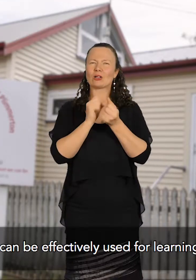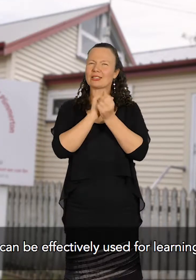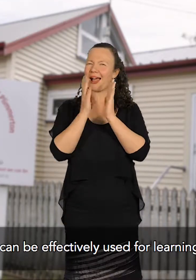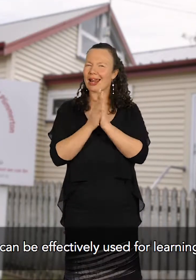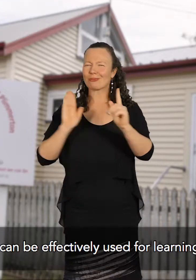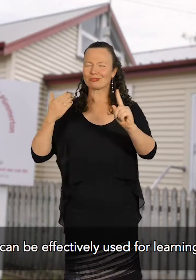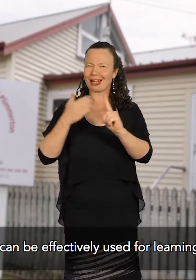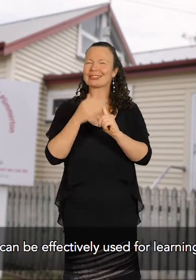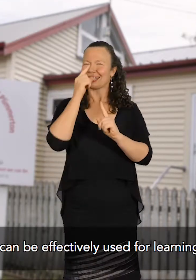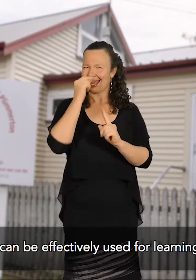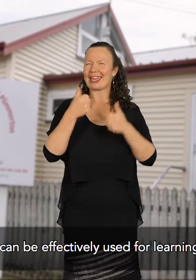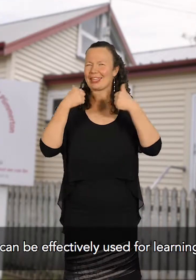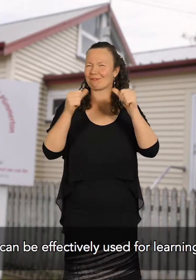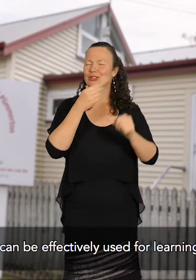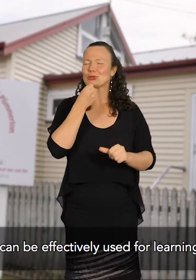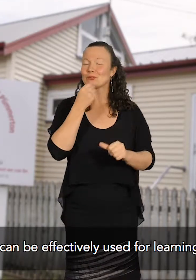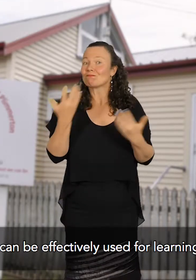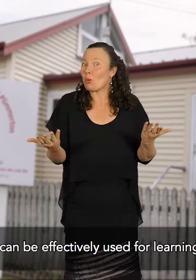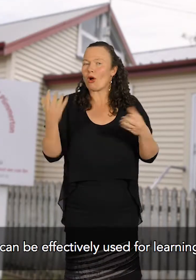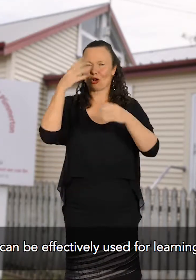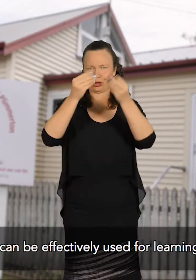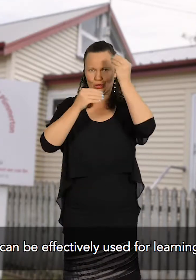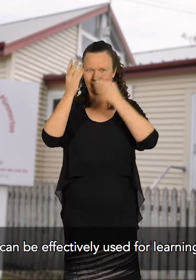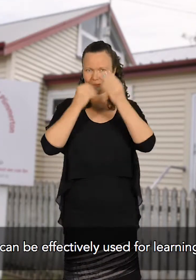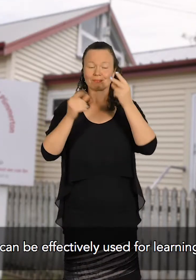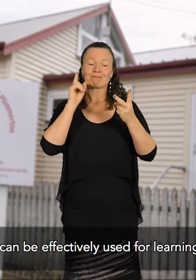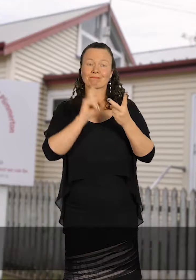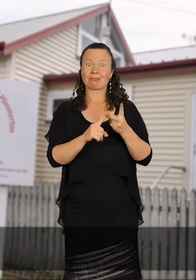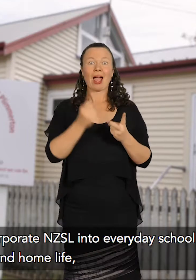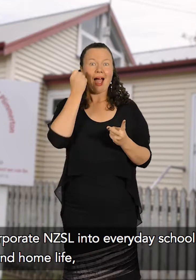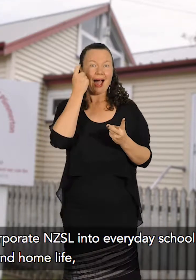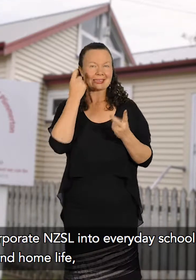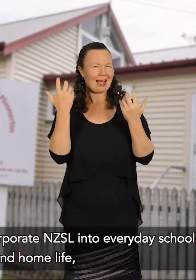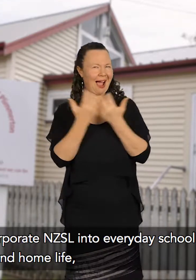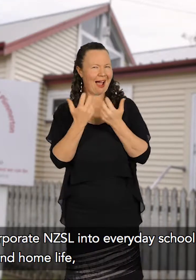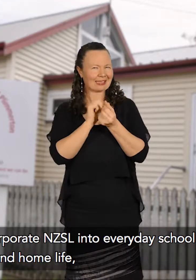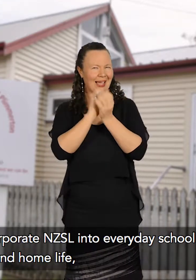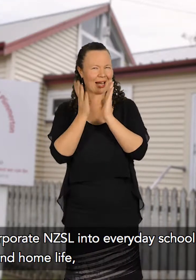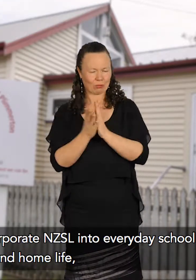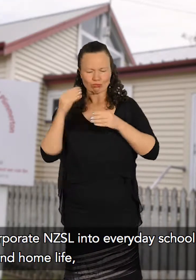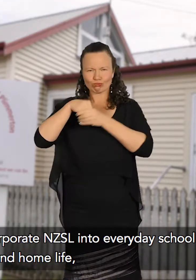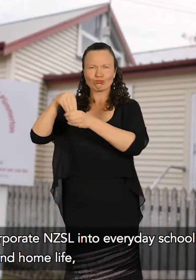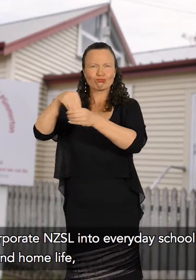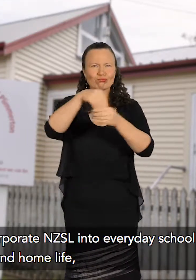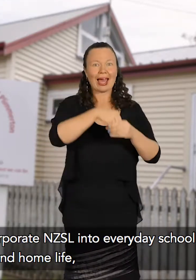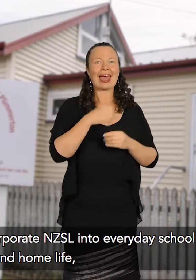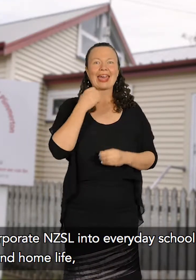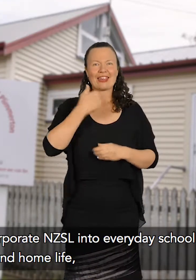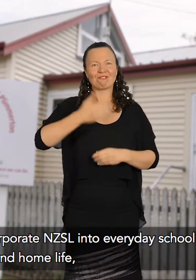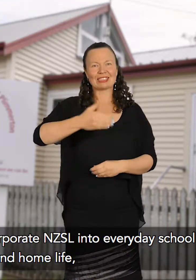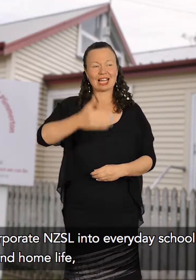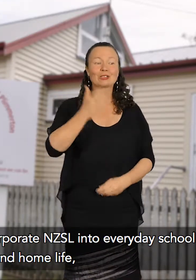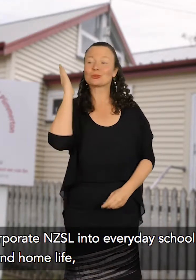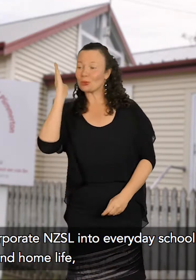how NZSL strategies can be effectively used for learning, ideas on how to incorporate NZSL